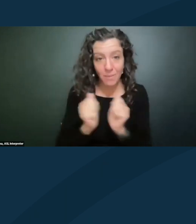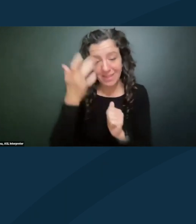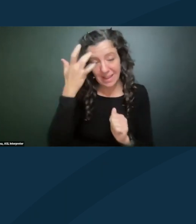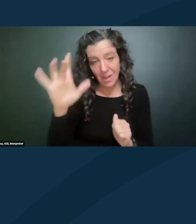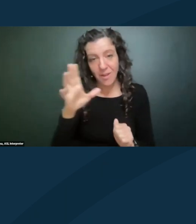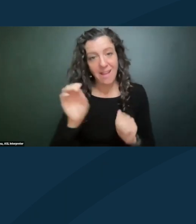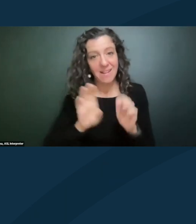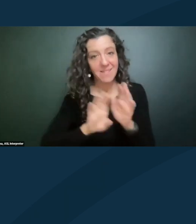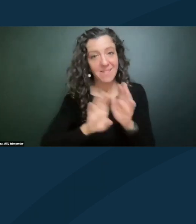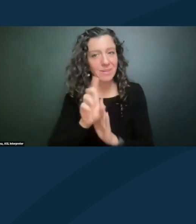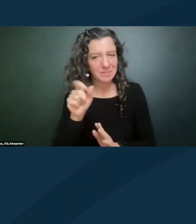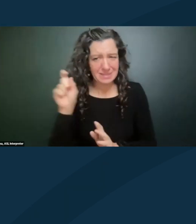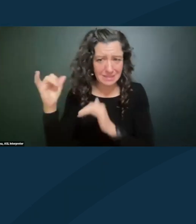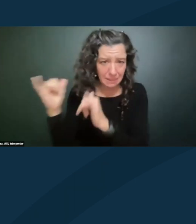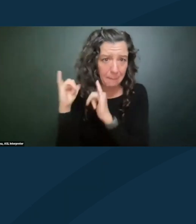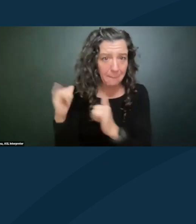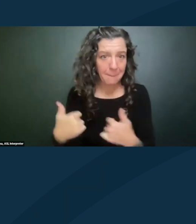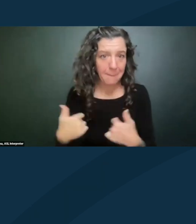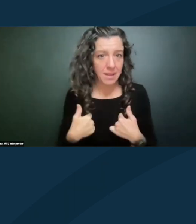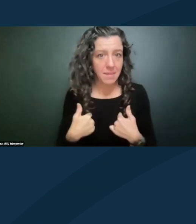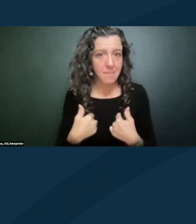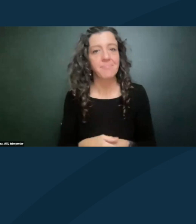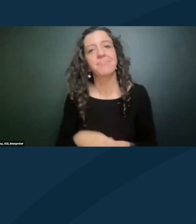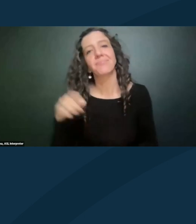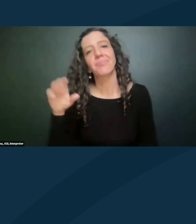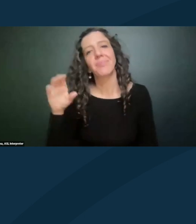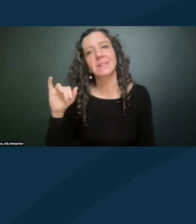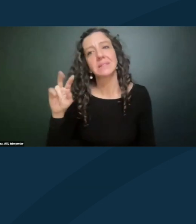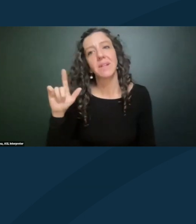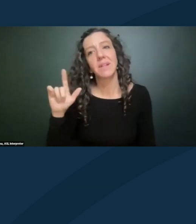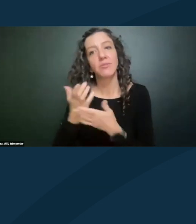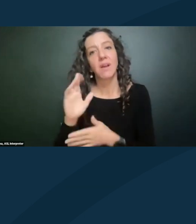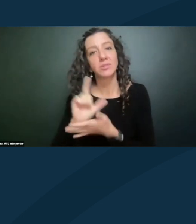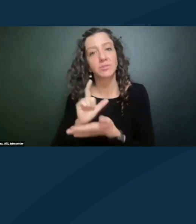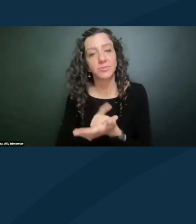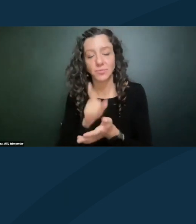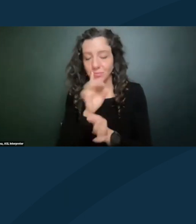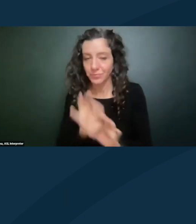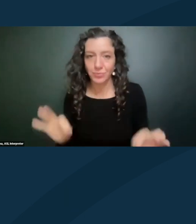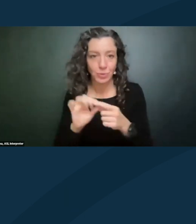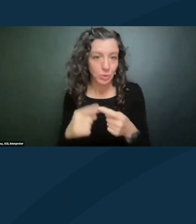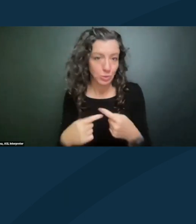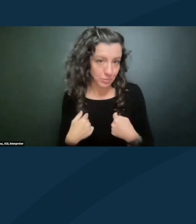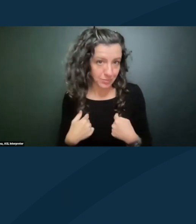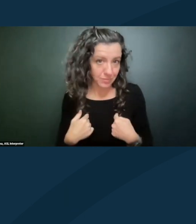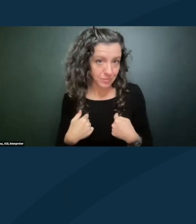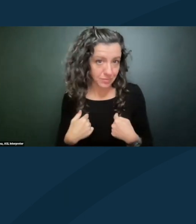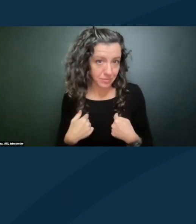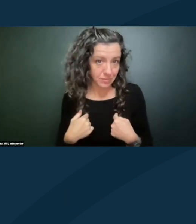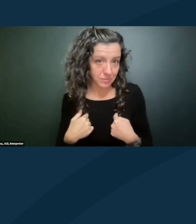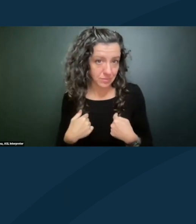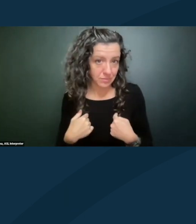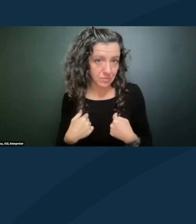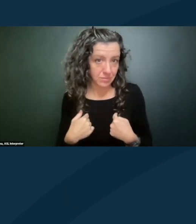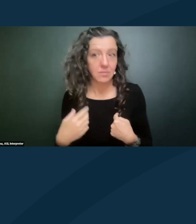with intellectual and developmental disabilities. This civil rights law is very important